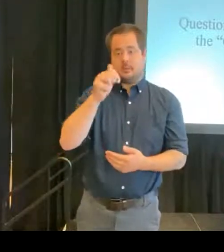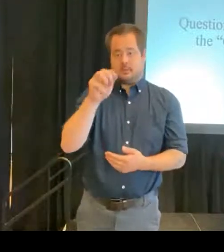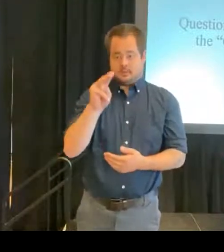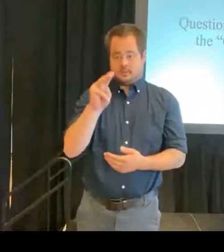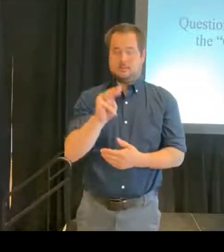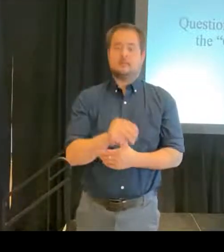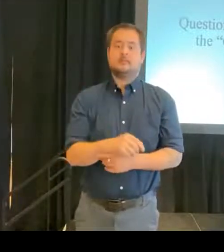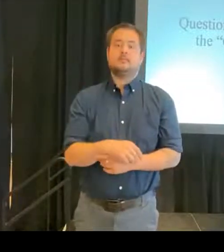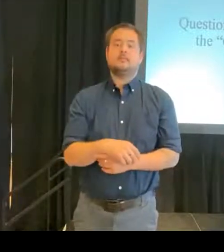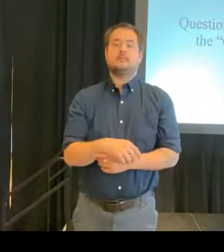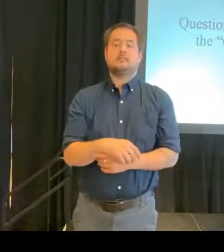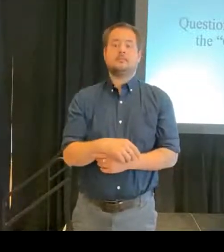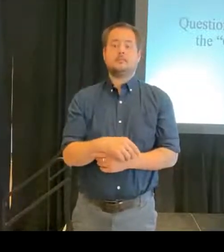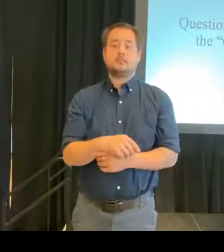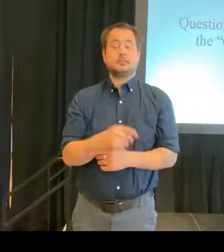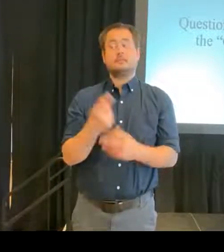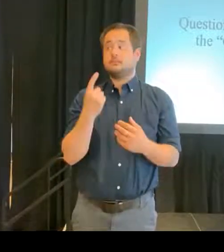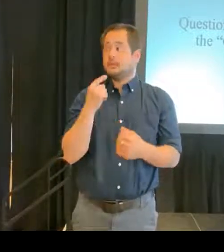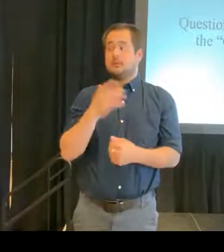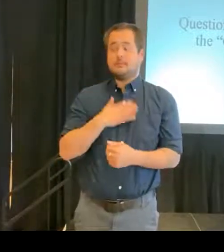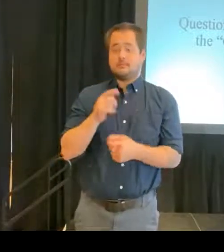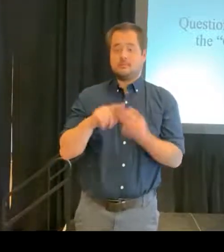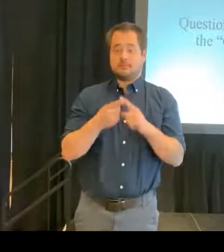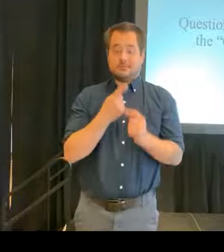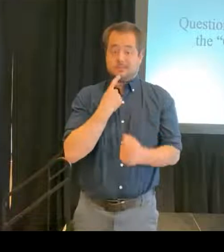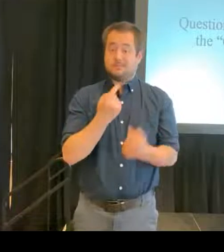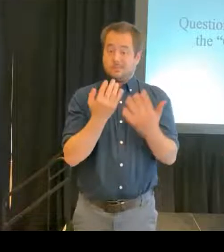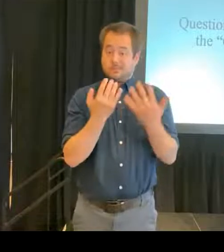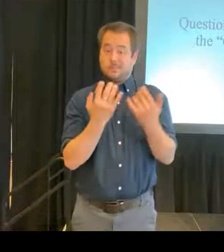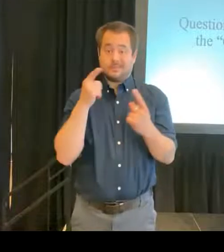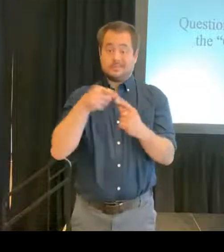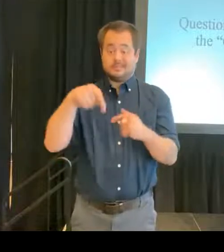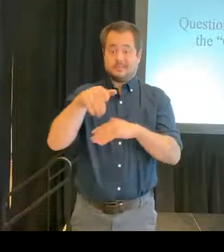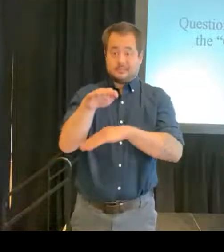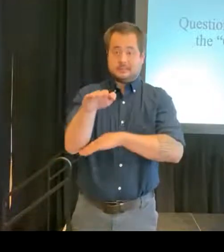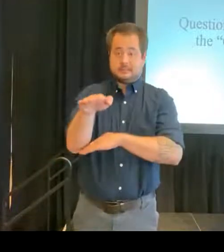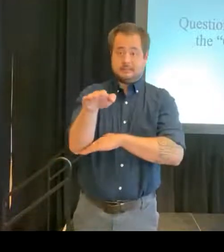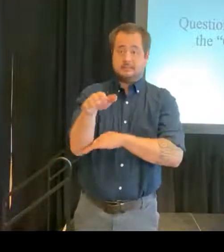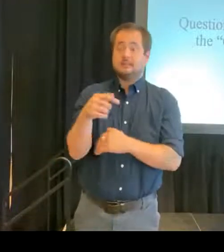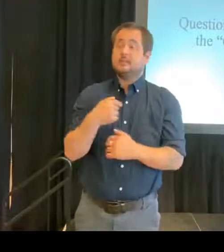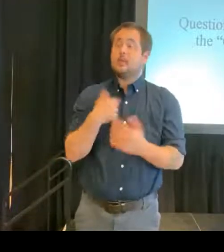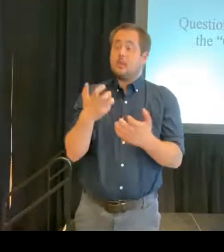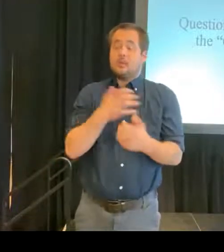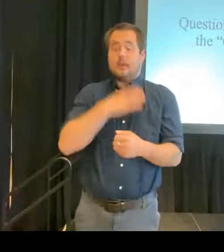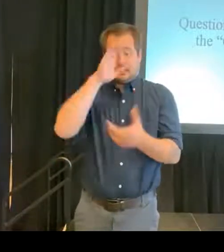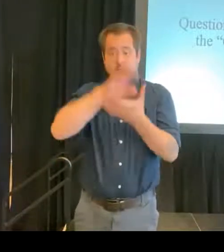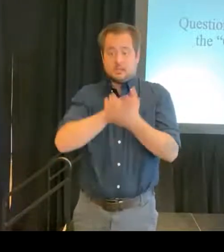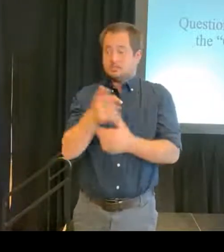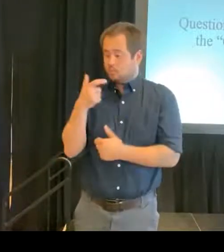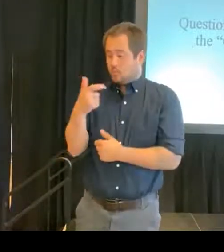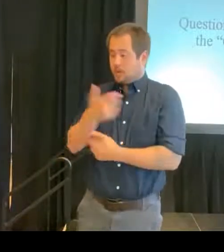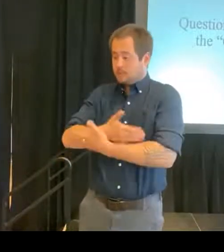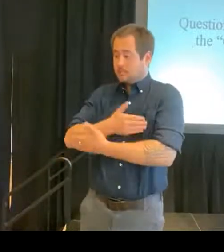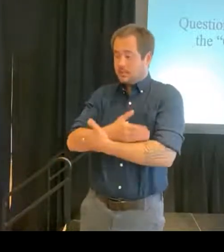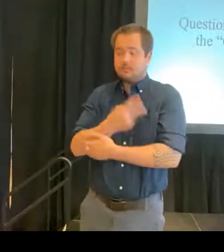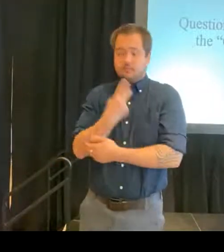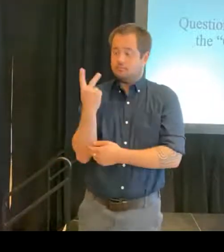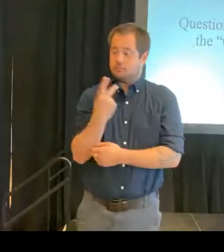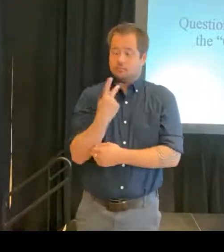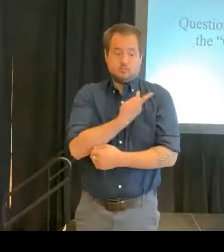she said to me, wait until this evening so my husband can watch the baby while I'm